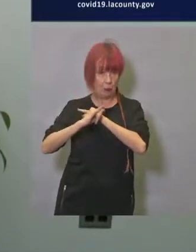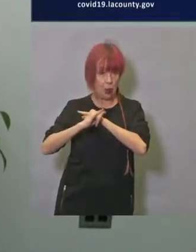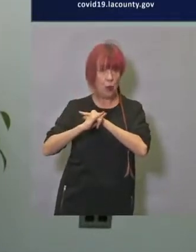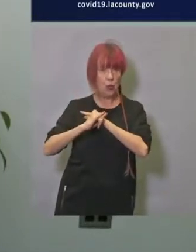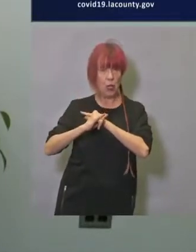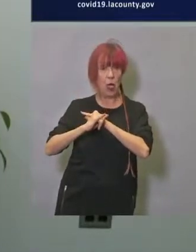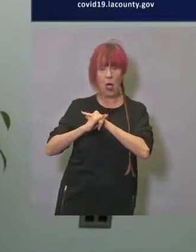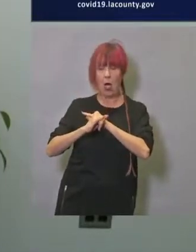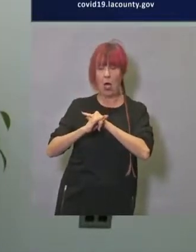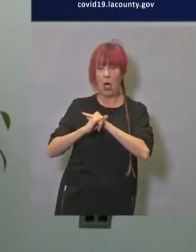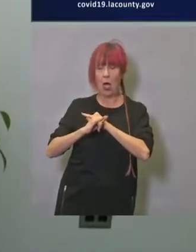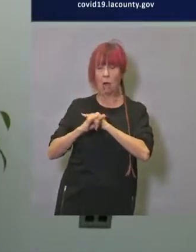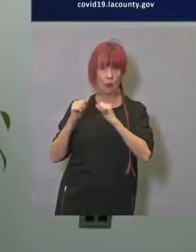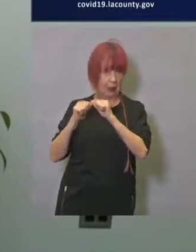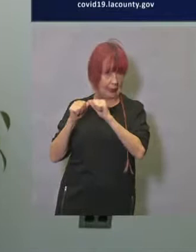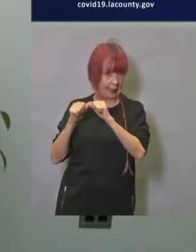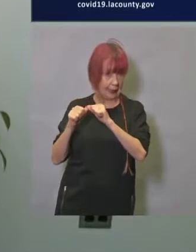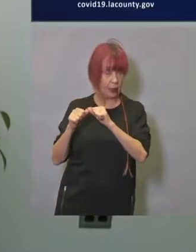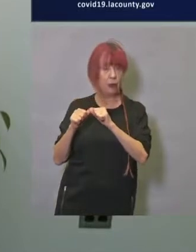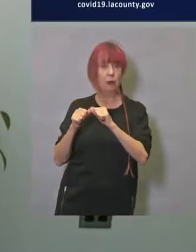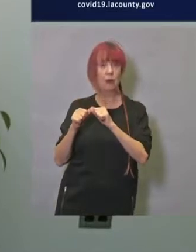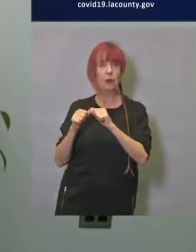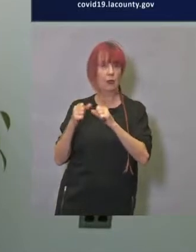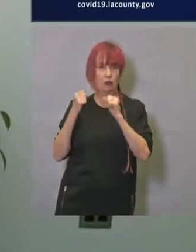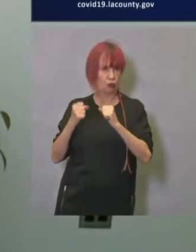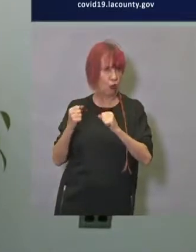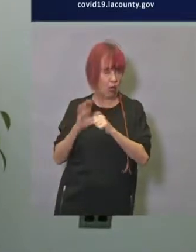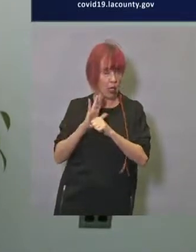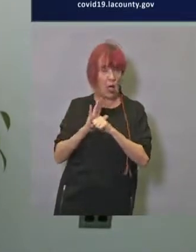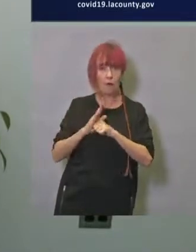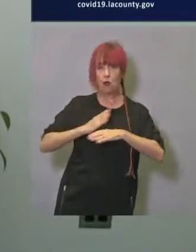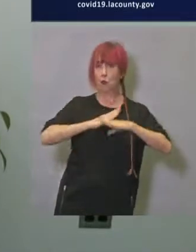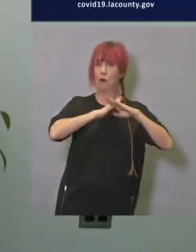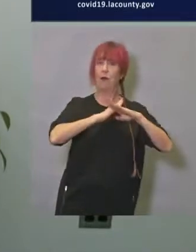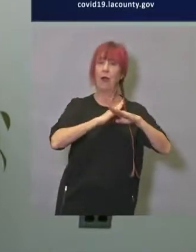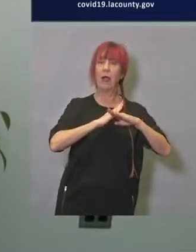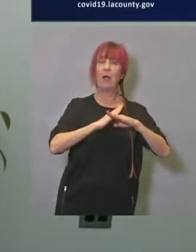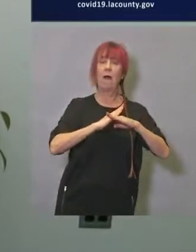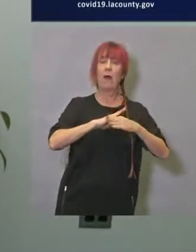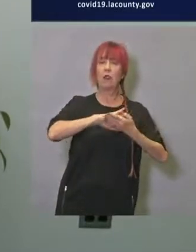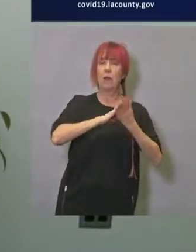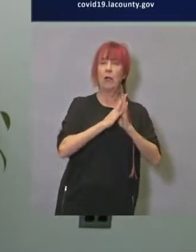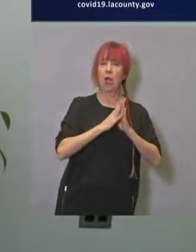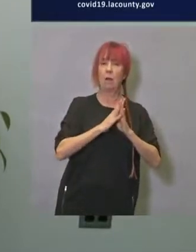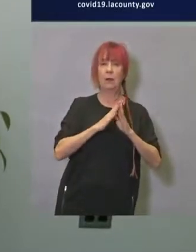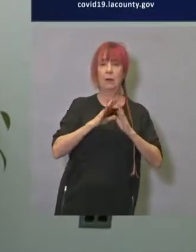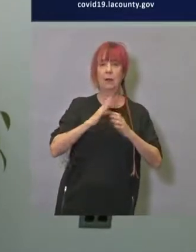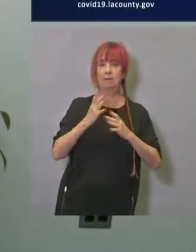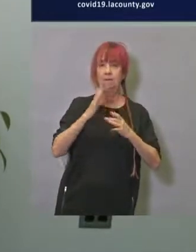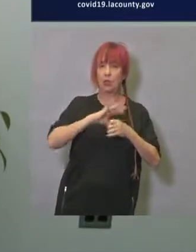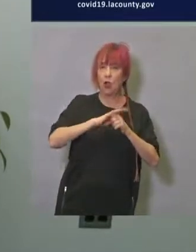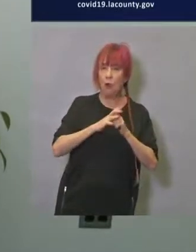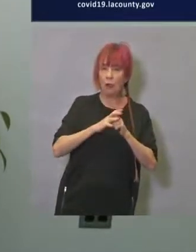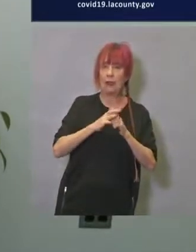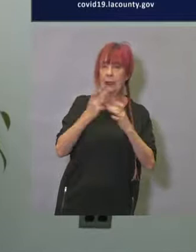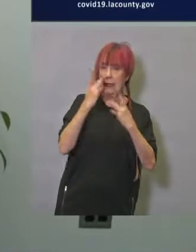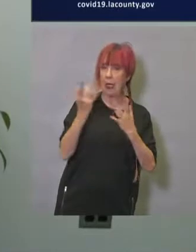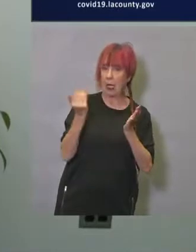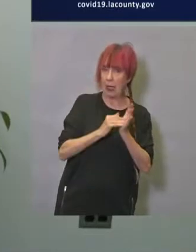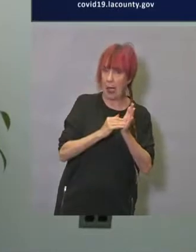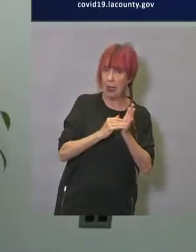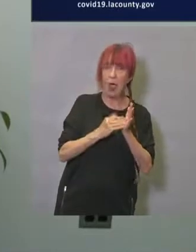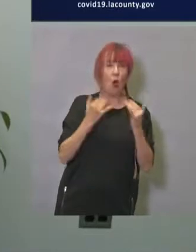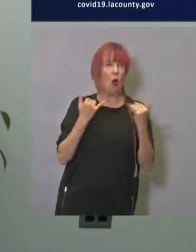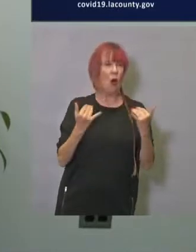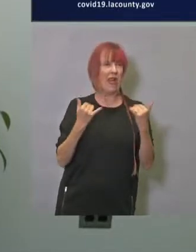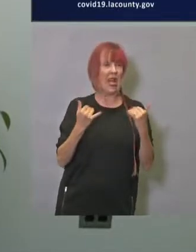be robust enough to prevent them from getting infected again. The estimates right now are